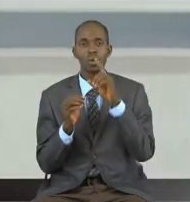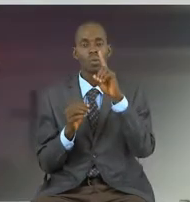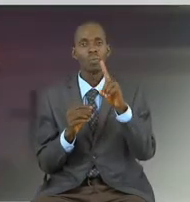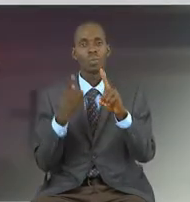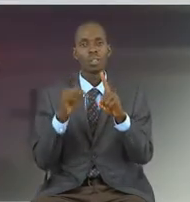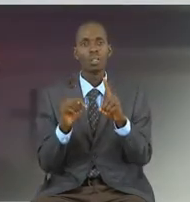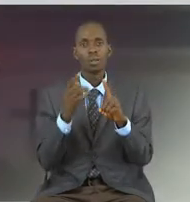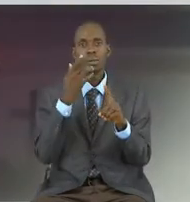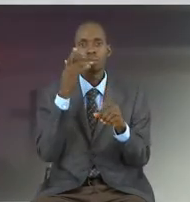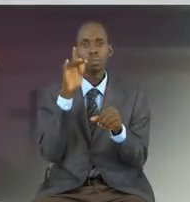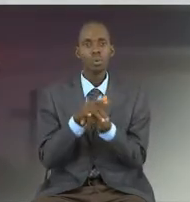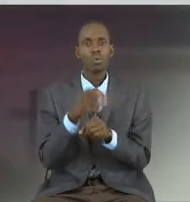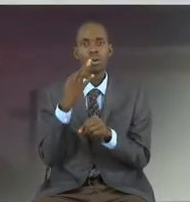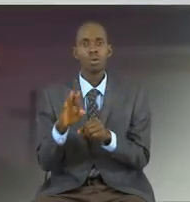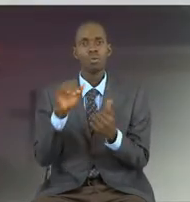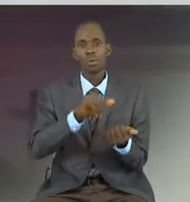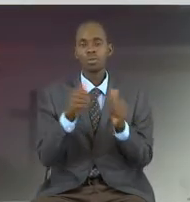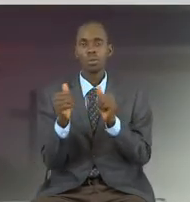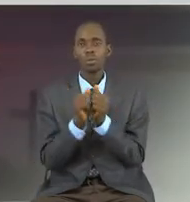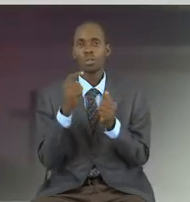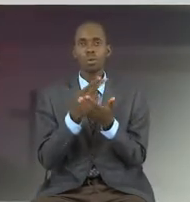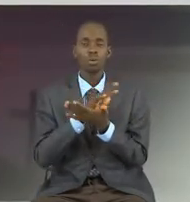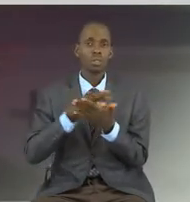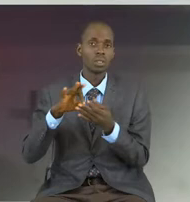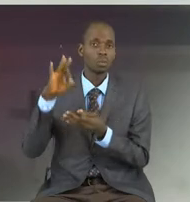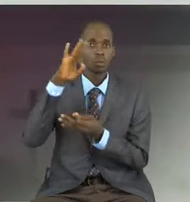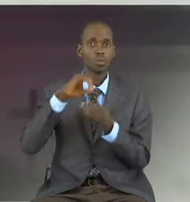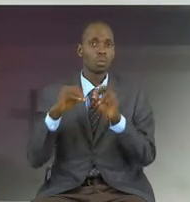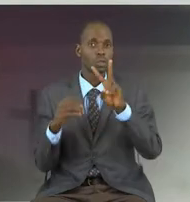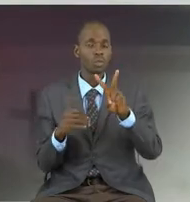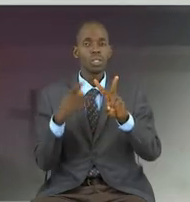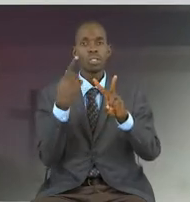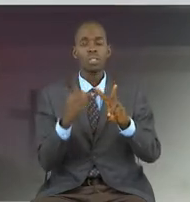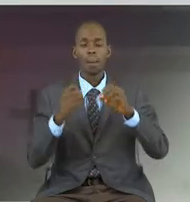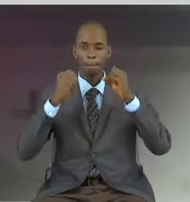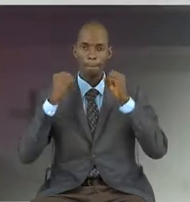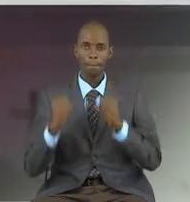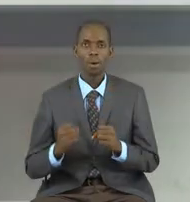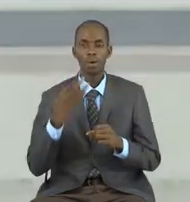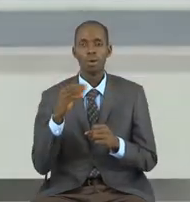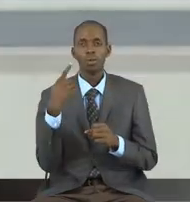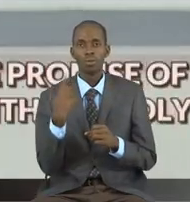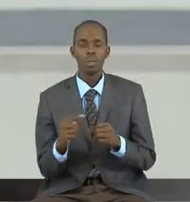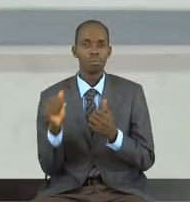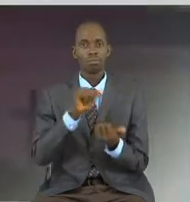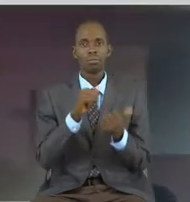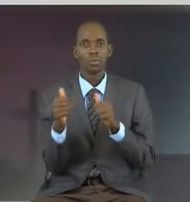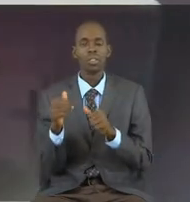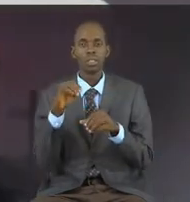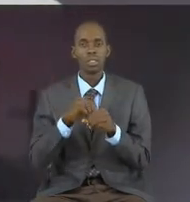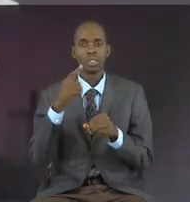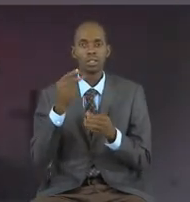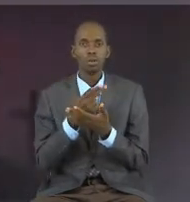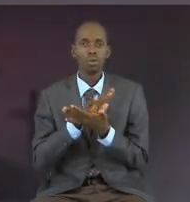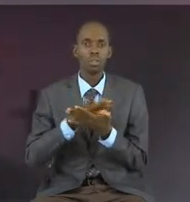Holy Ghost. Number two, the power of the baptized in the Holy Ghost. And then number three is